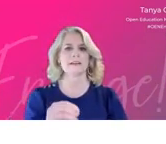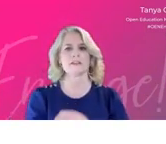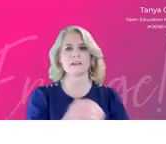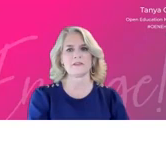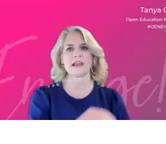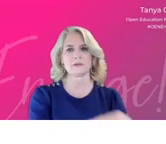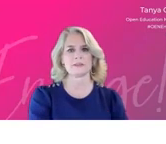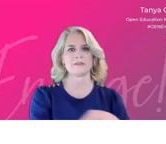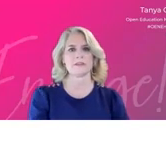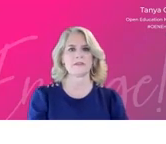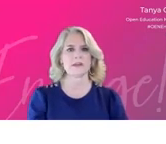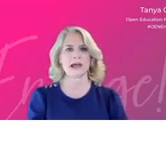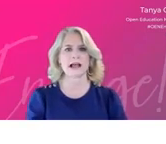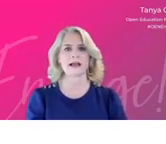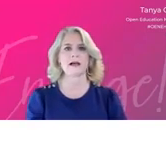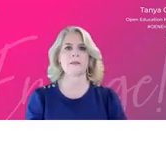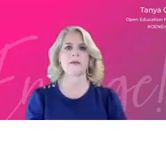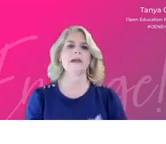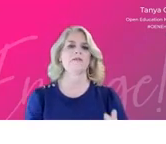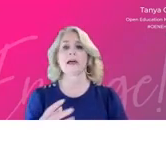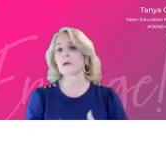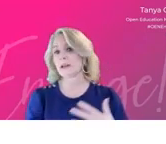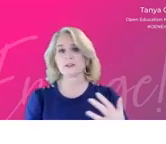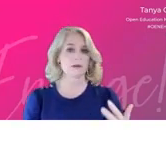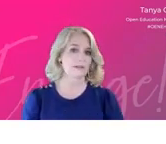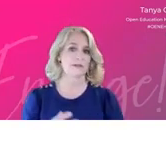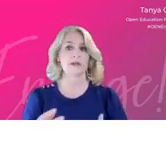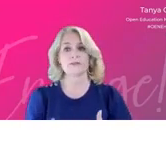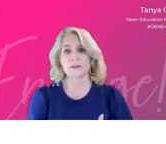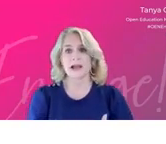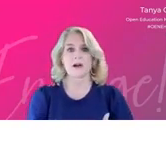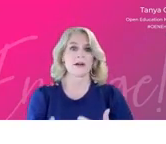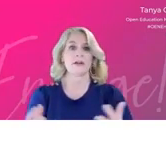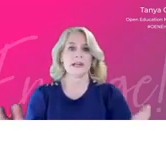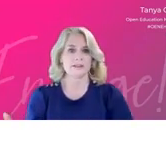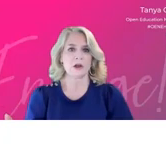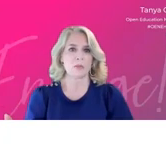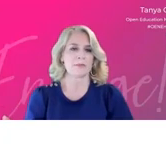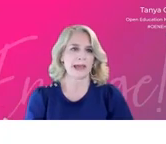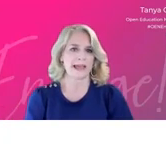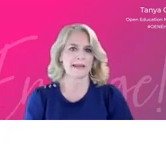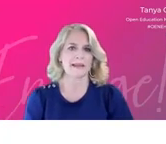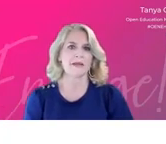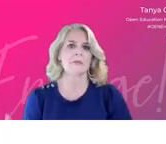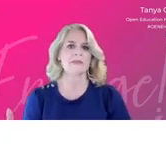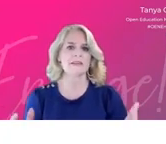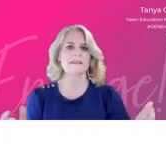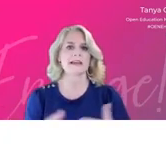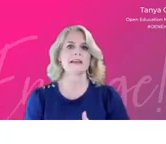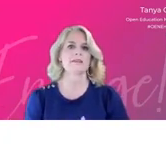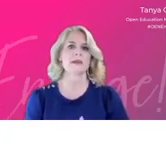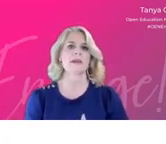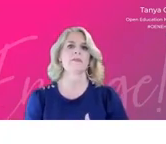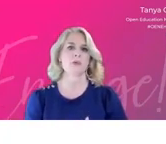in addition to giving and receiving feedback. Evaluating sources and peer feedback aren't unique to open ped, but